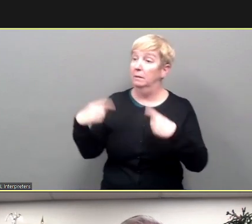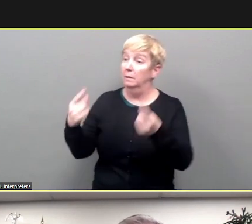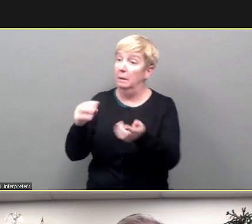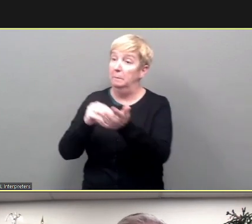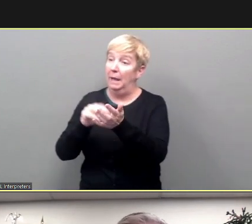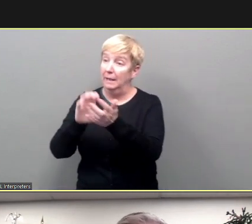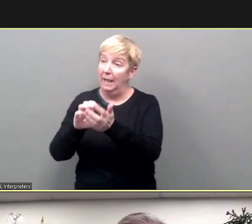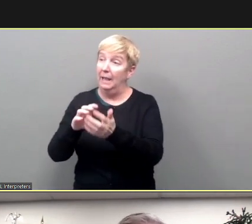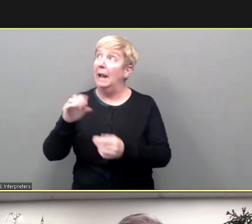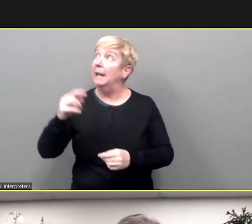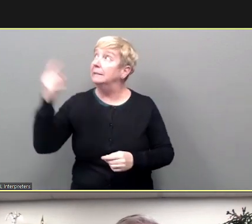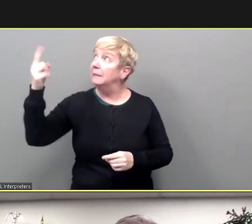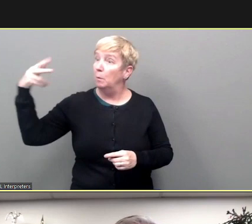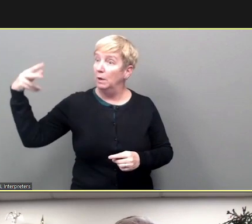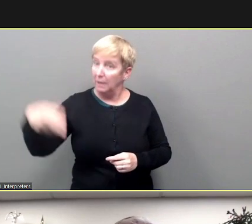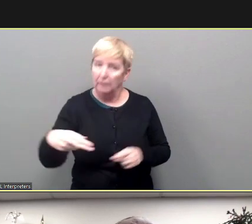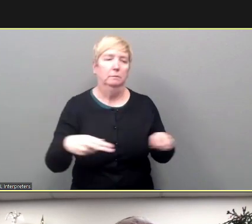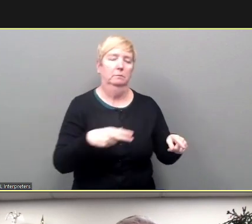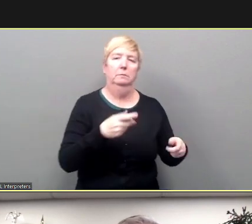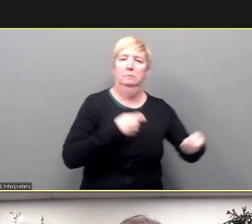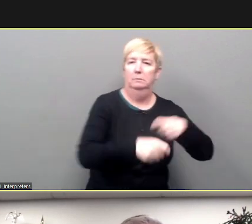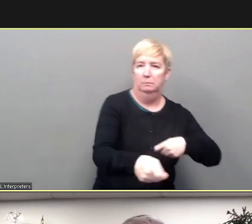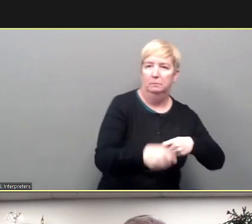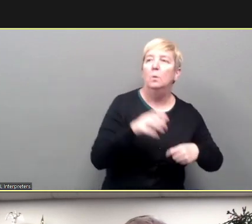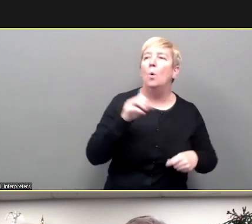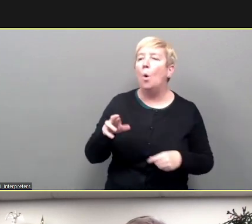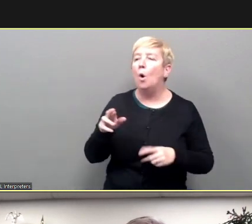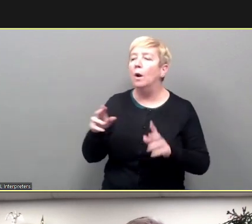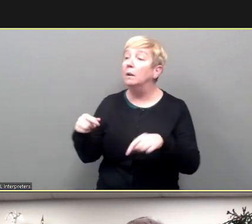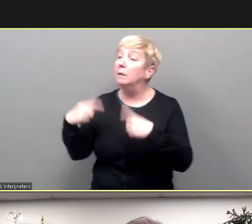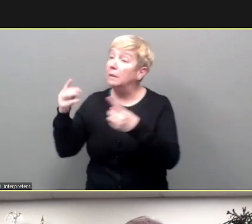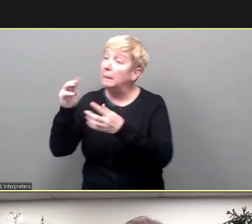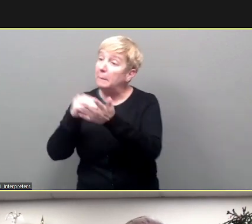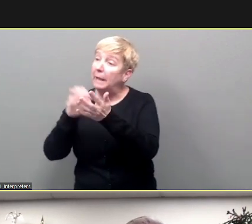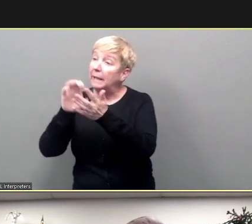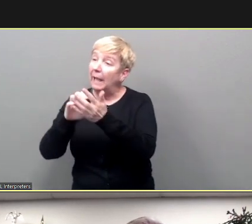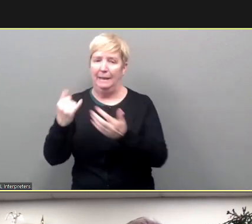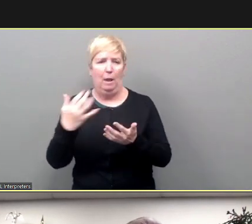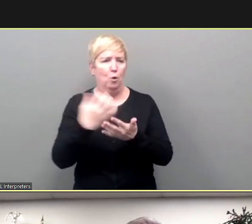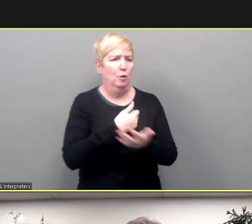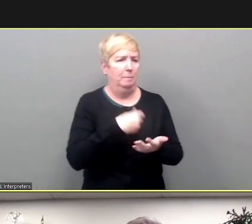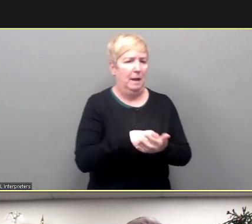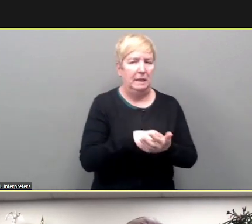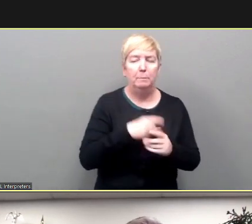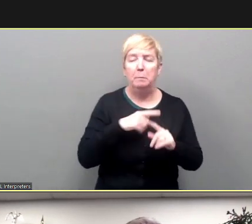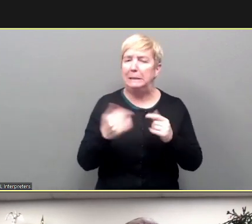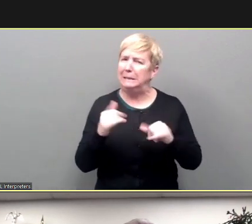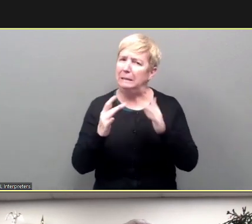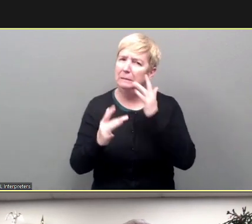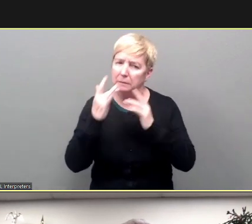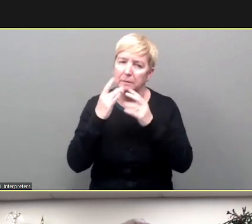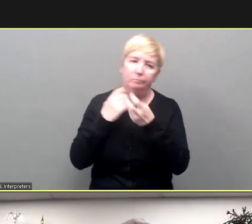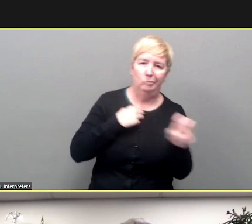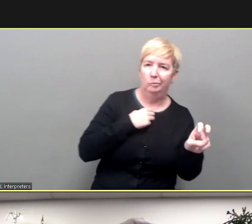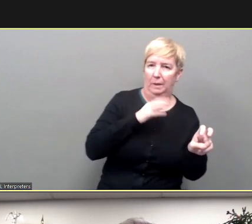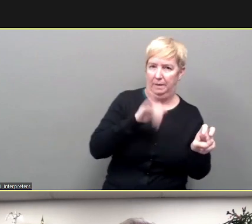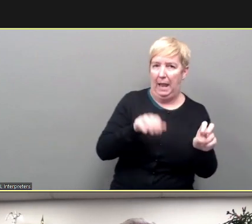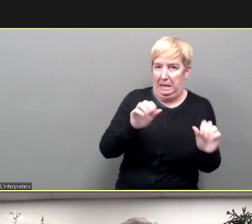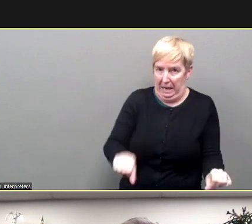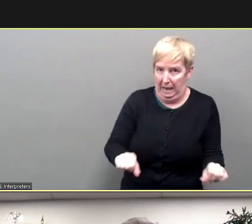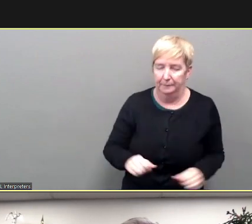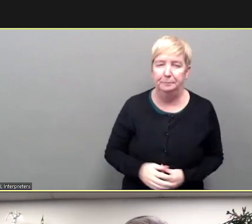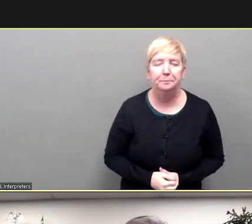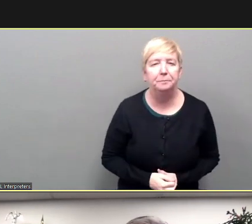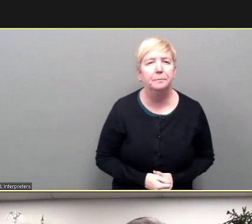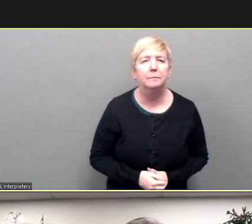are making a little bit more money. So I wanted to put this up here, make sure you were aware that